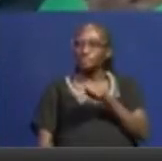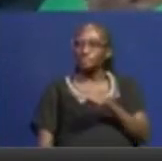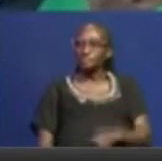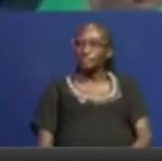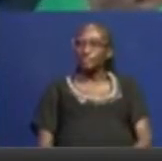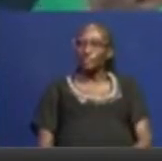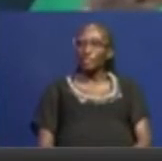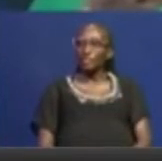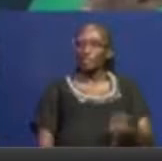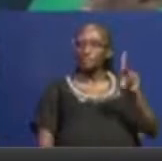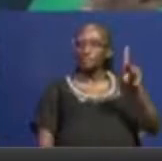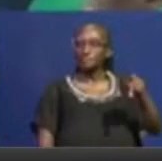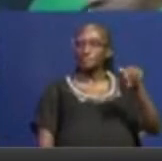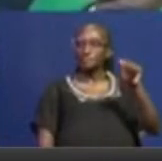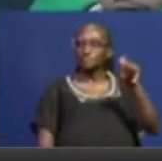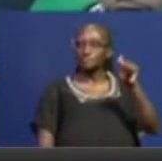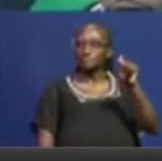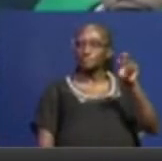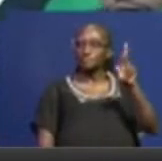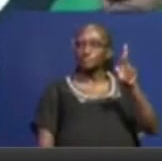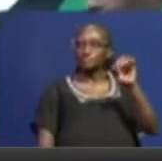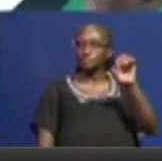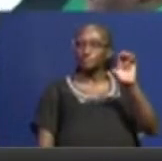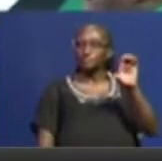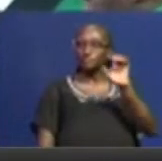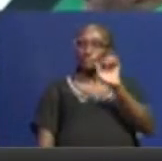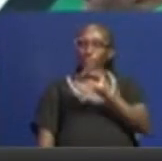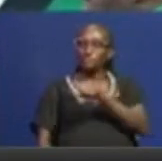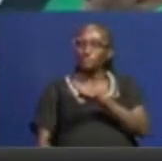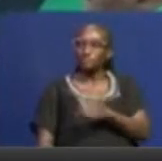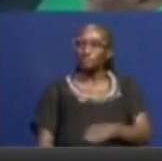Mavoko Patrick Makao Kingola.